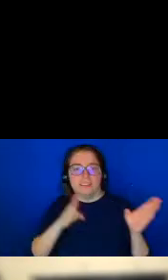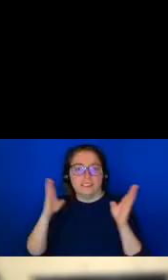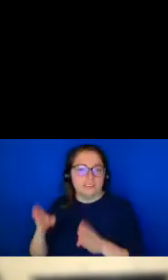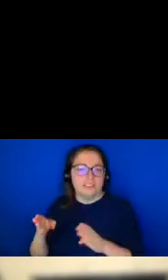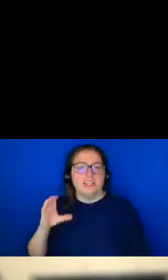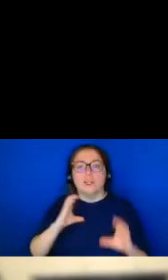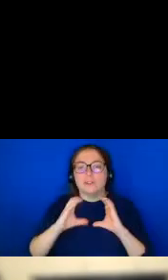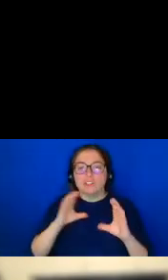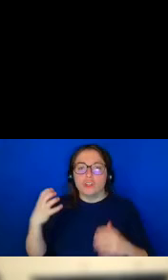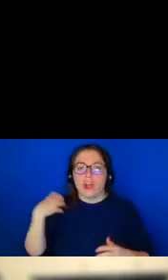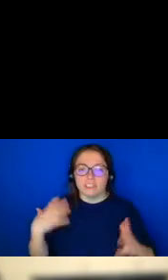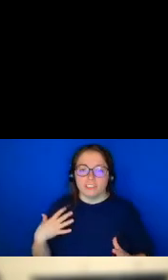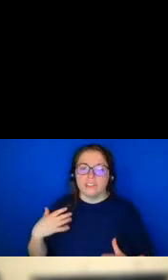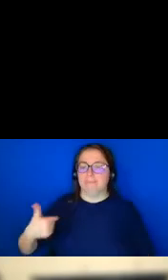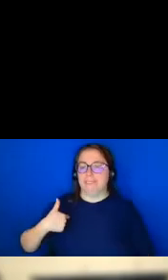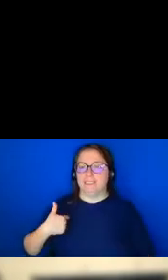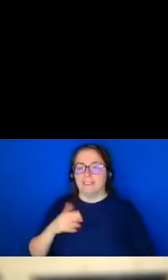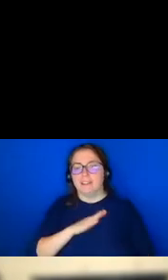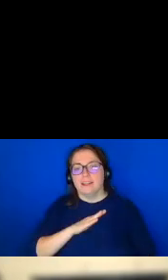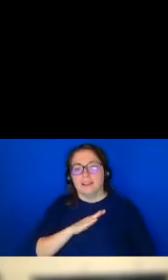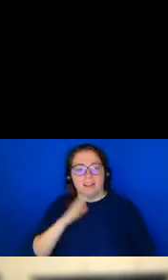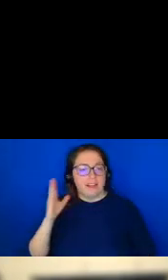and John Fuchin.